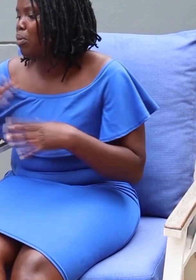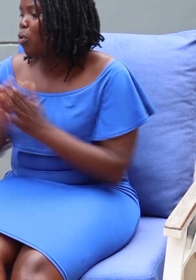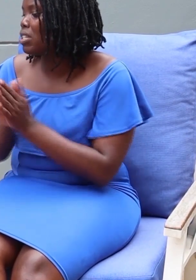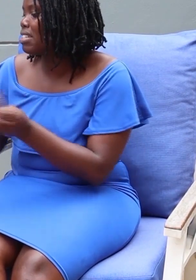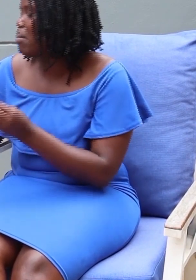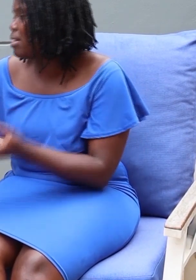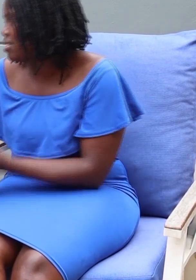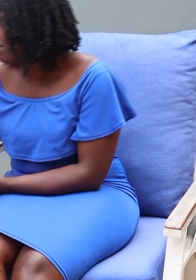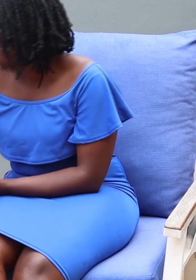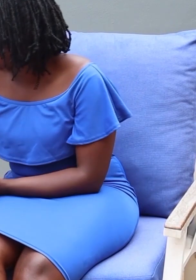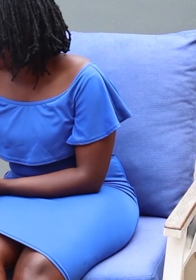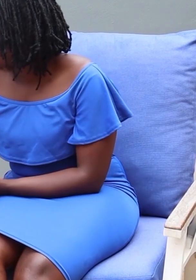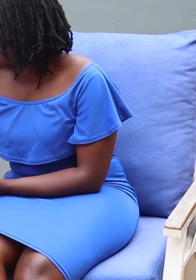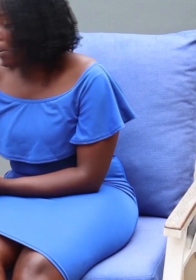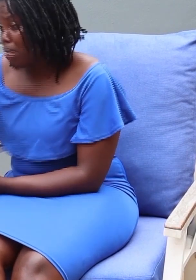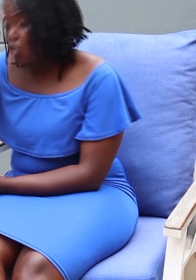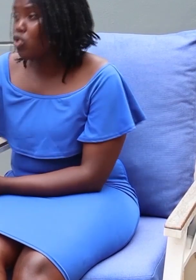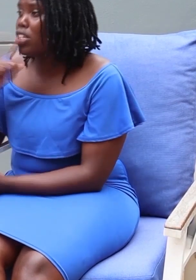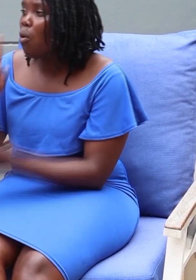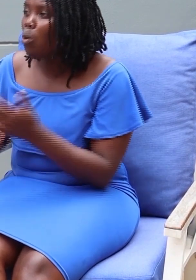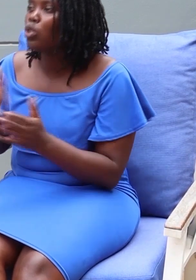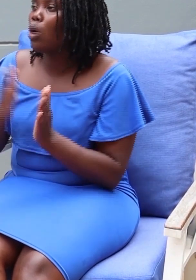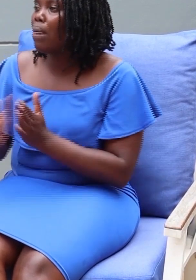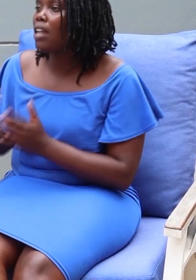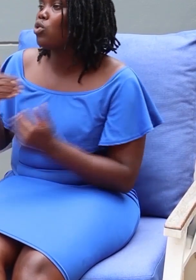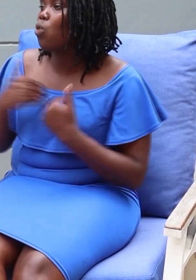about persons with disability? Because you say that